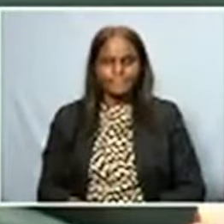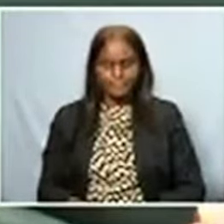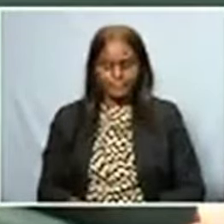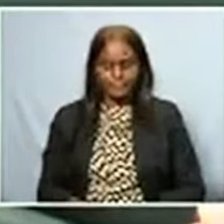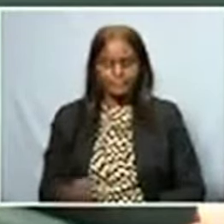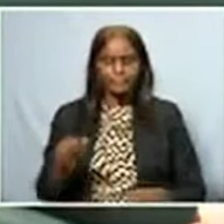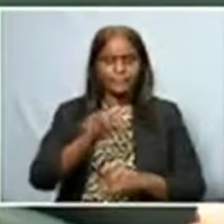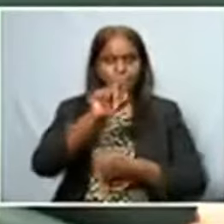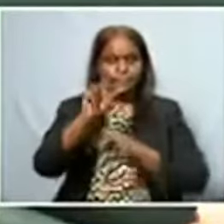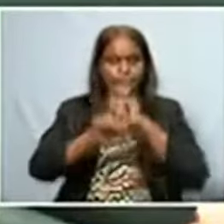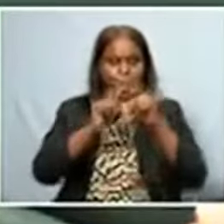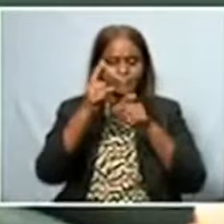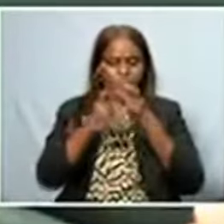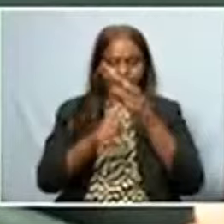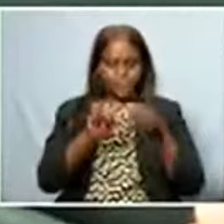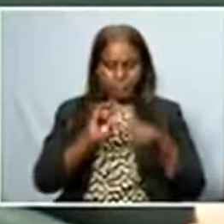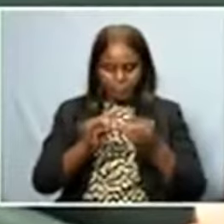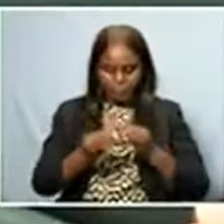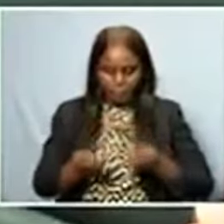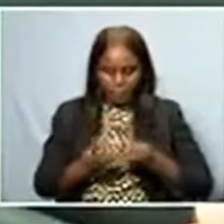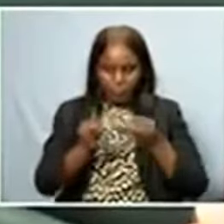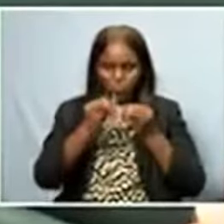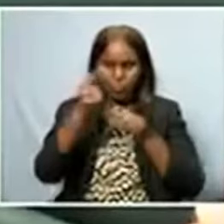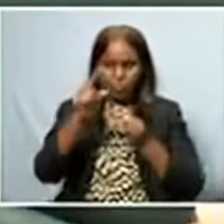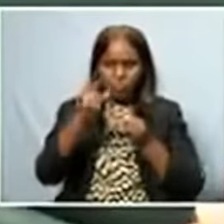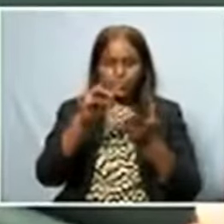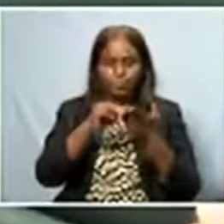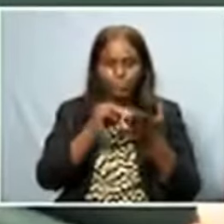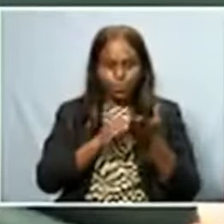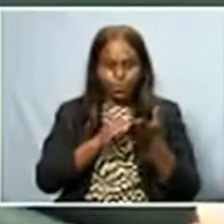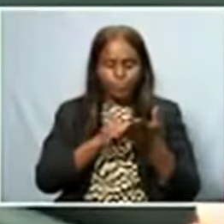The question is that head total